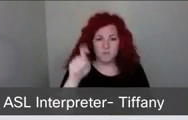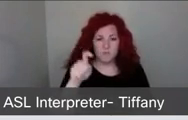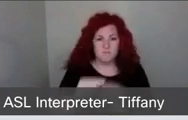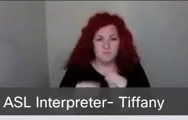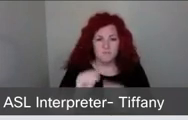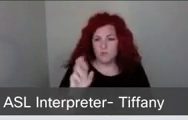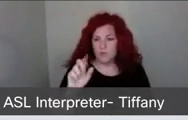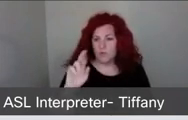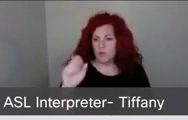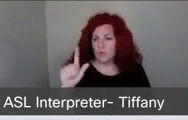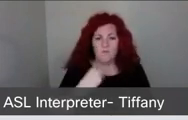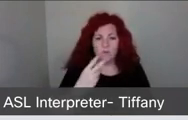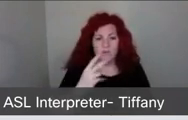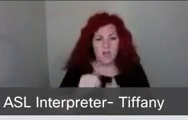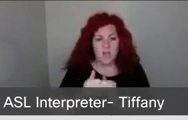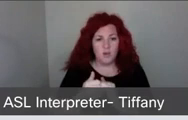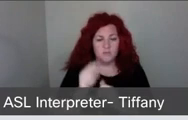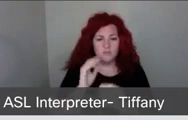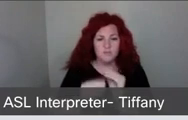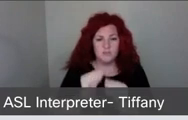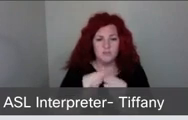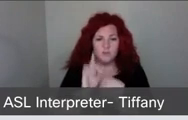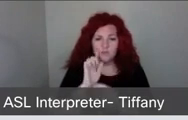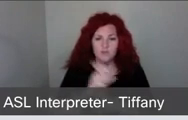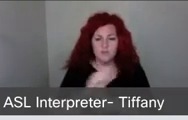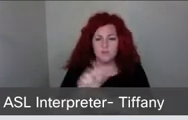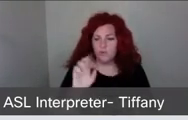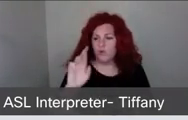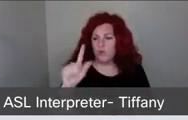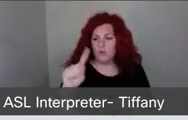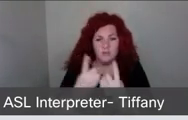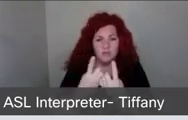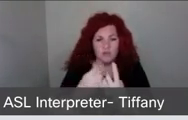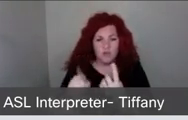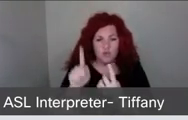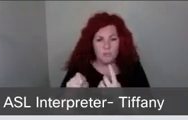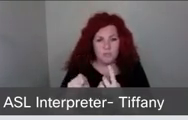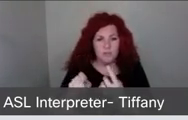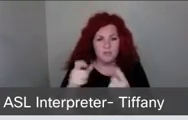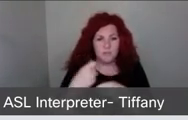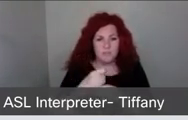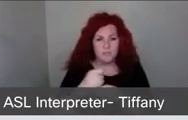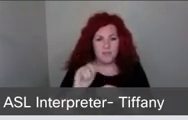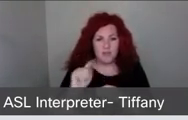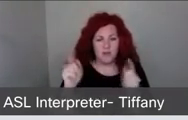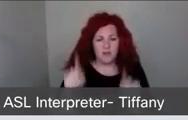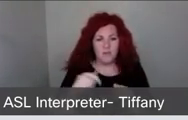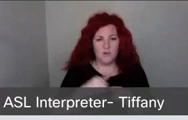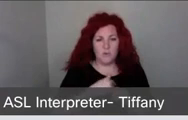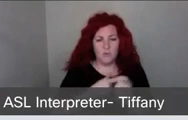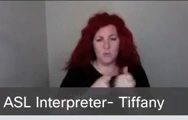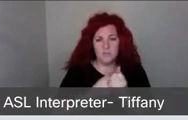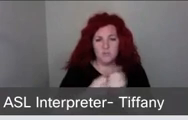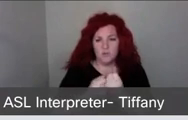rural voice by sanctifying a truly rural district. You must make it happen. We support the